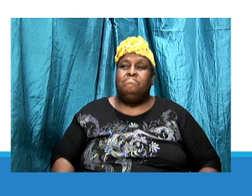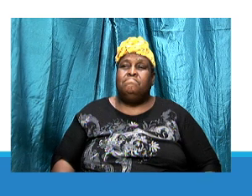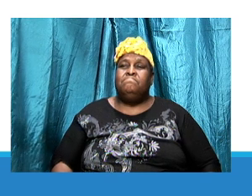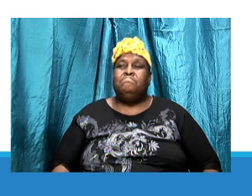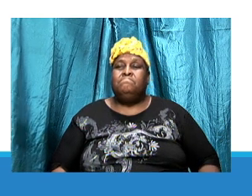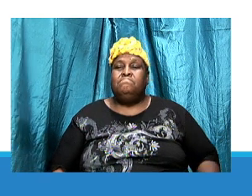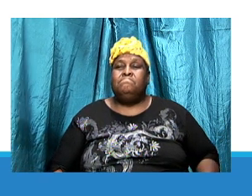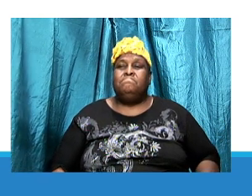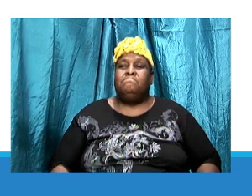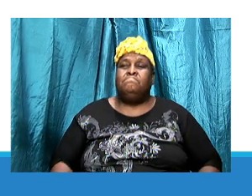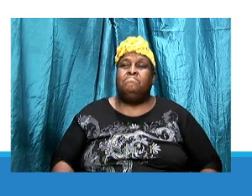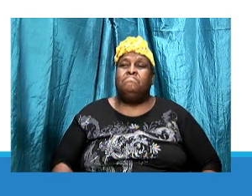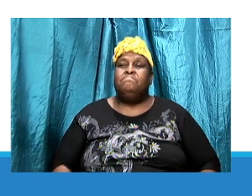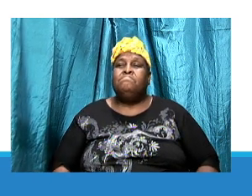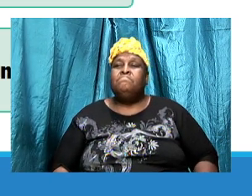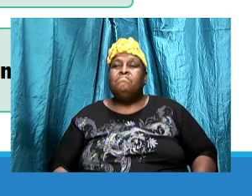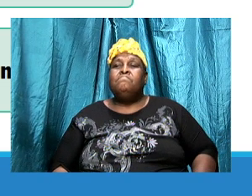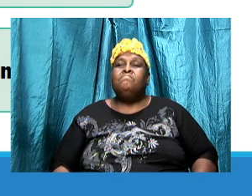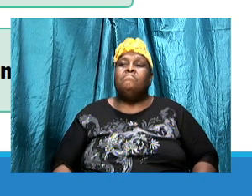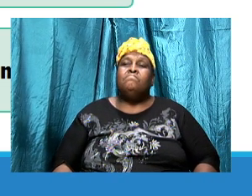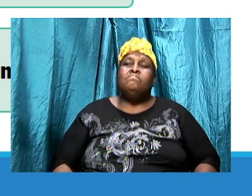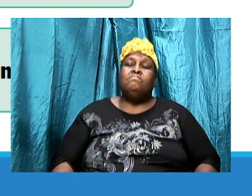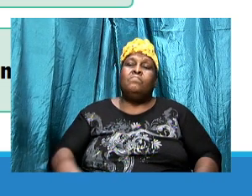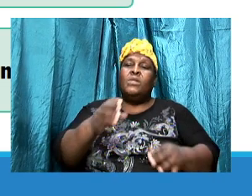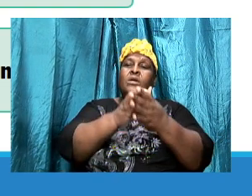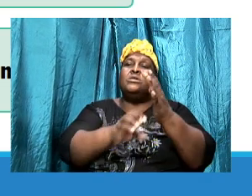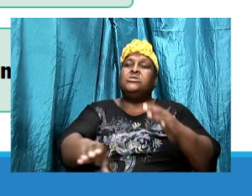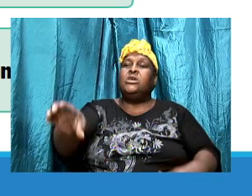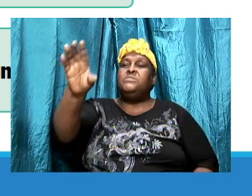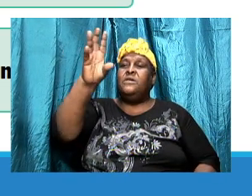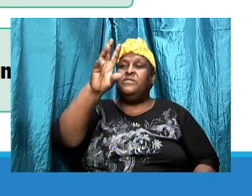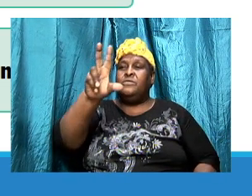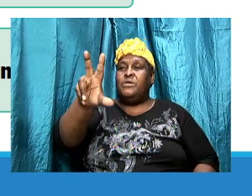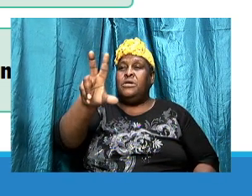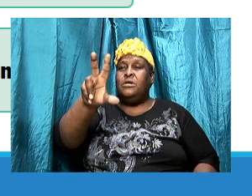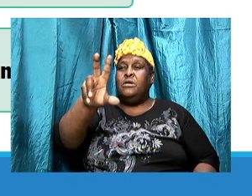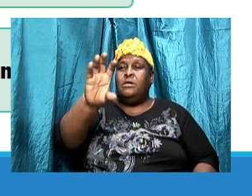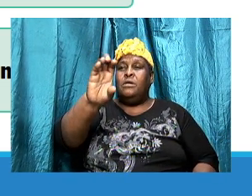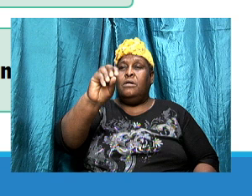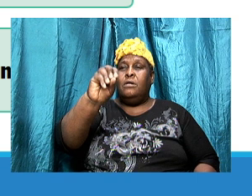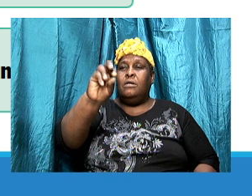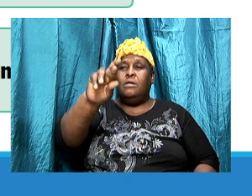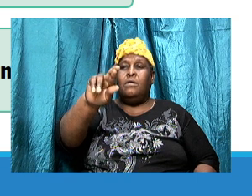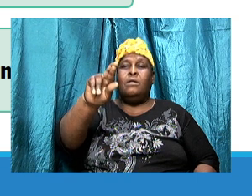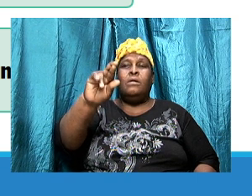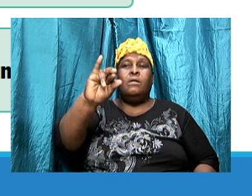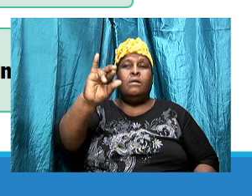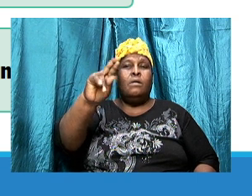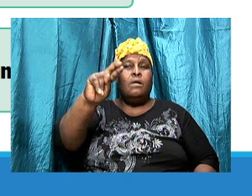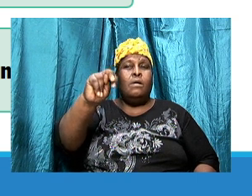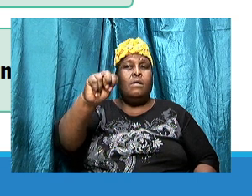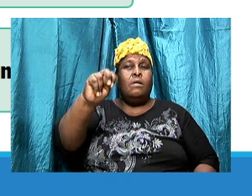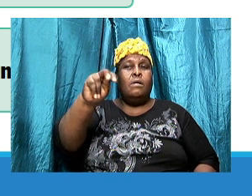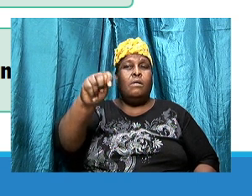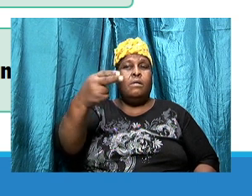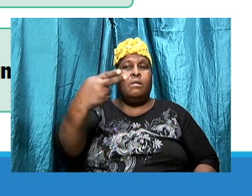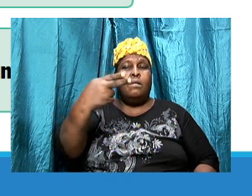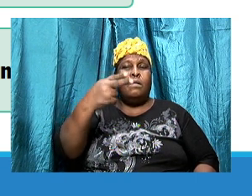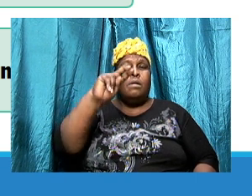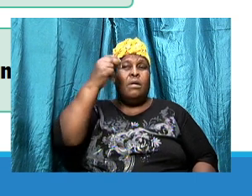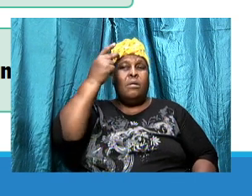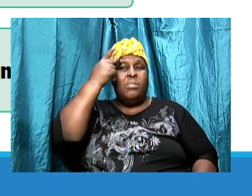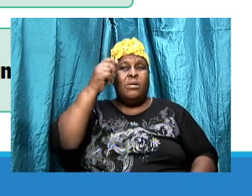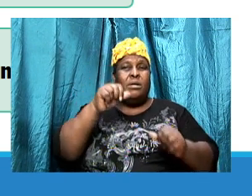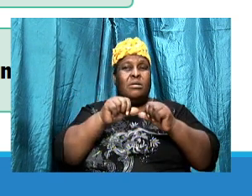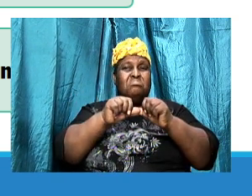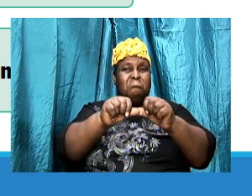Chapter 3, rather. Let us have a look at chapter 3. So in chapter 3, Paul continued, and in fact, Paul kind of revisited and kind